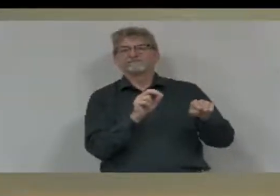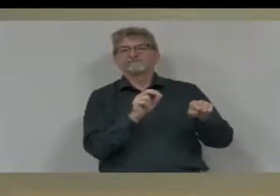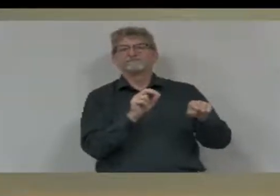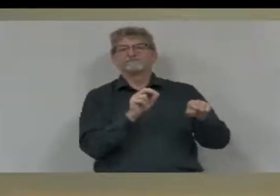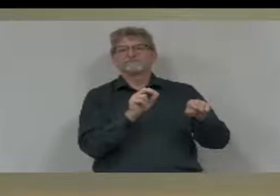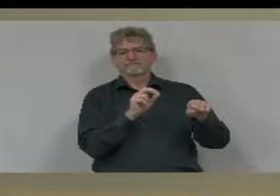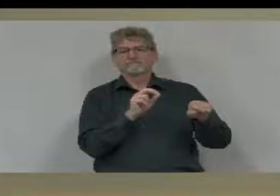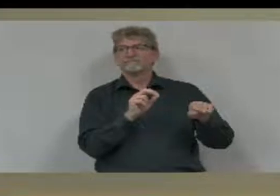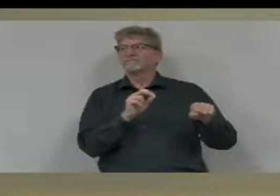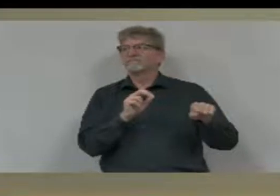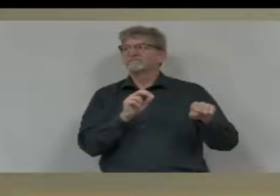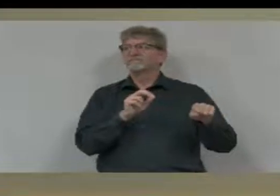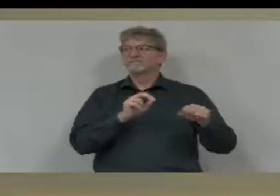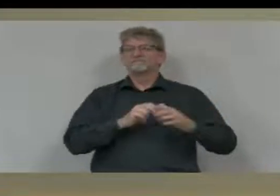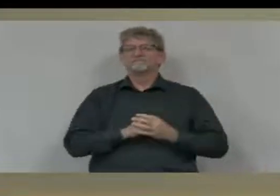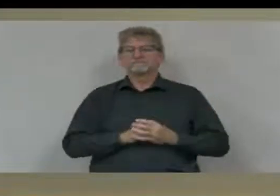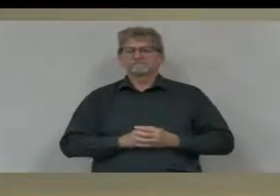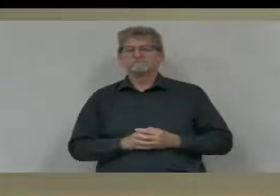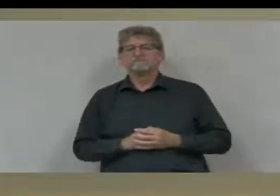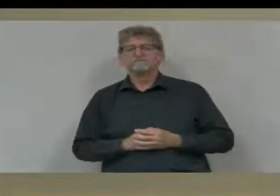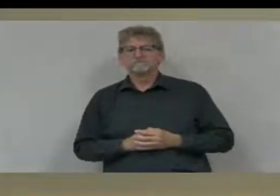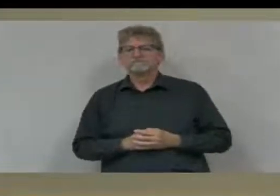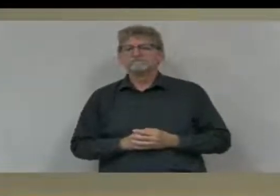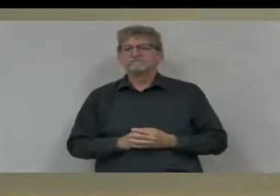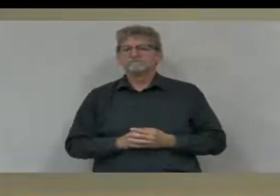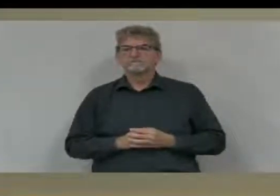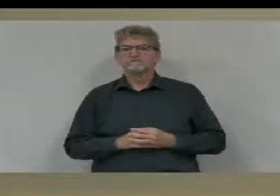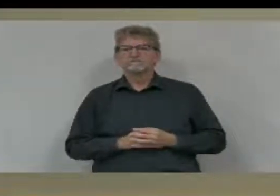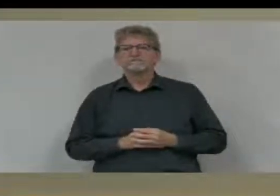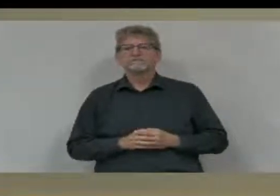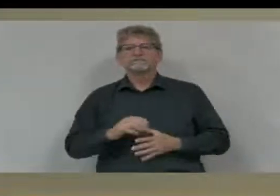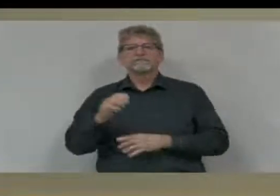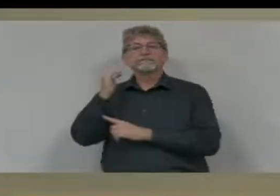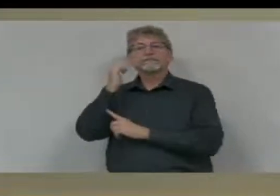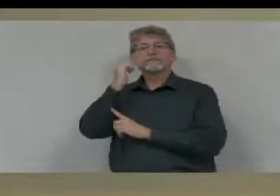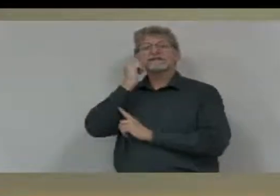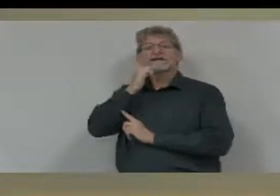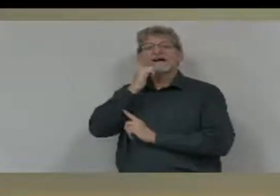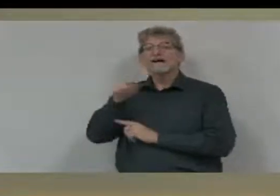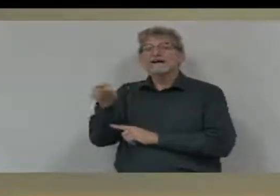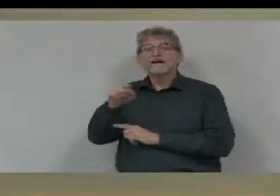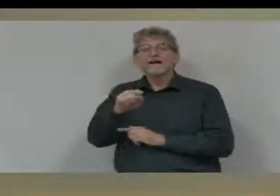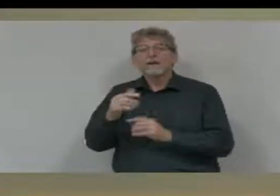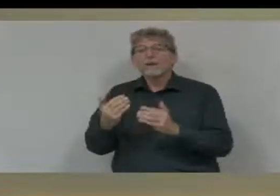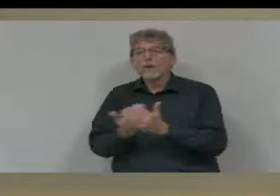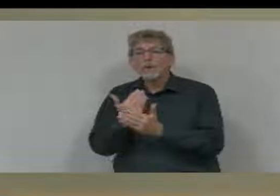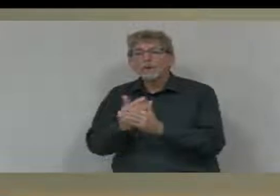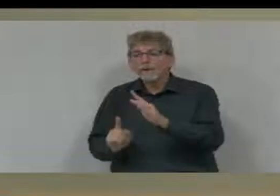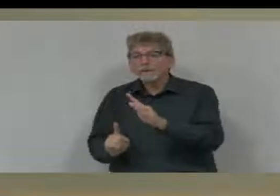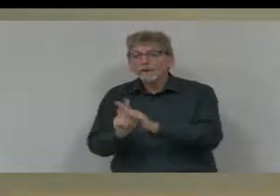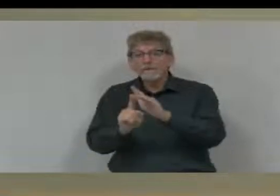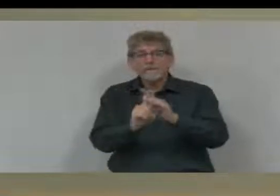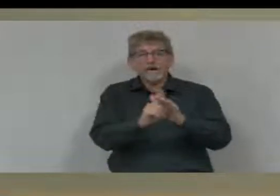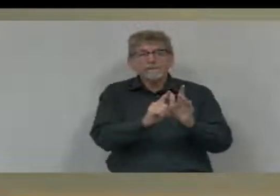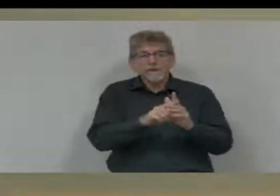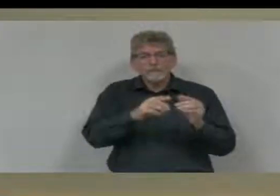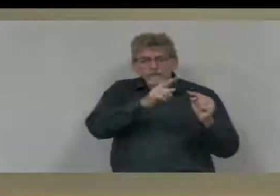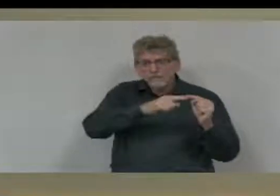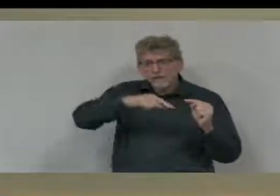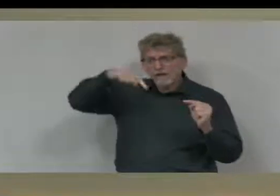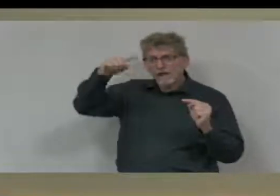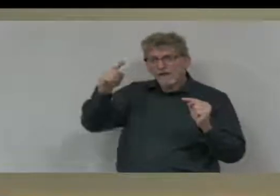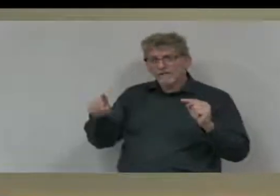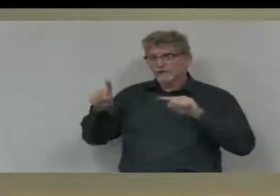This graph shows our daily new COVID-19 cases dating all the way back to last March. As you can